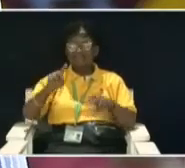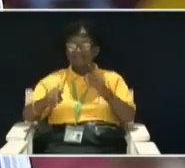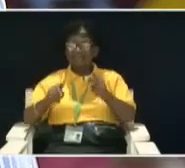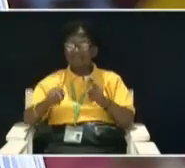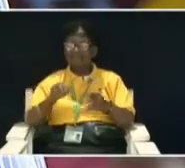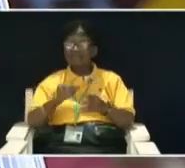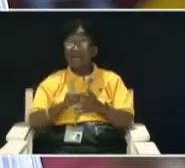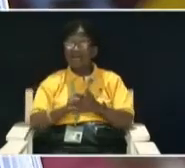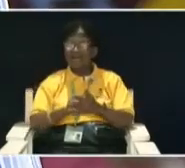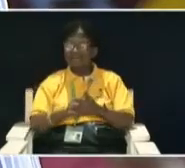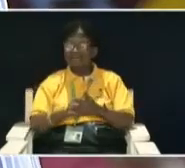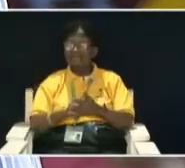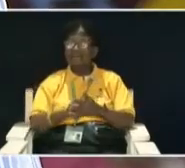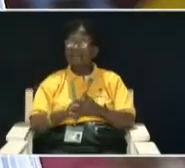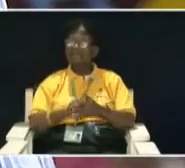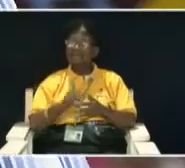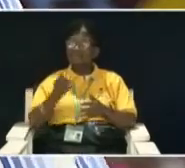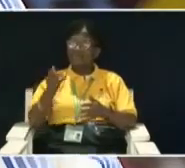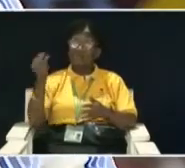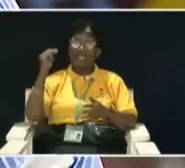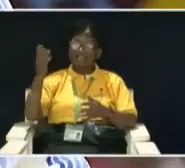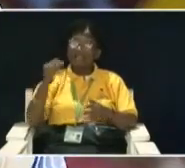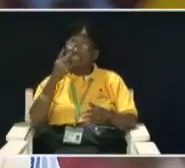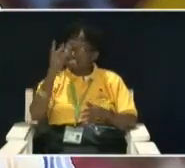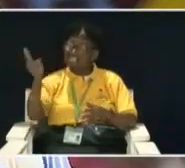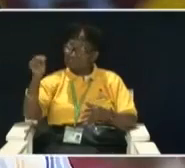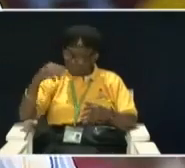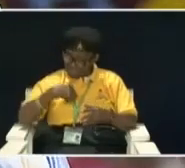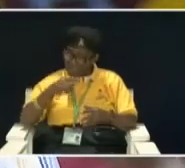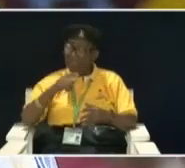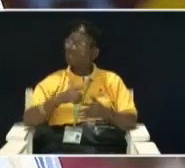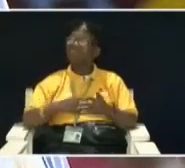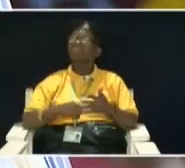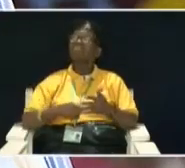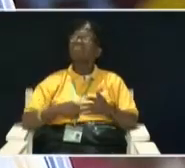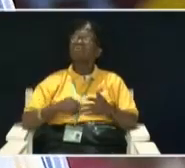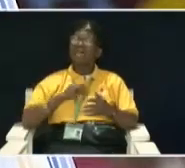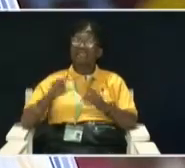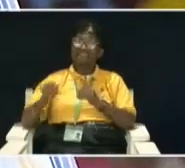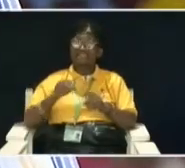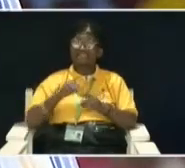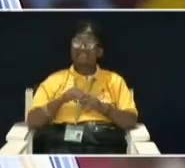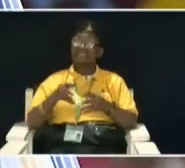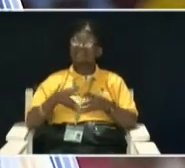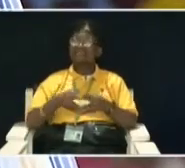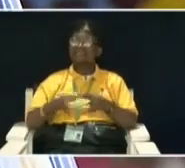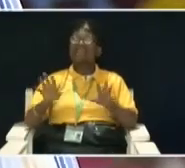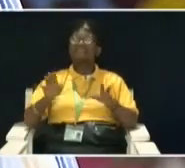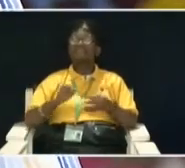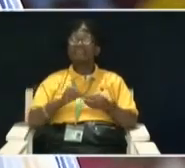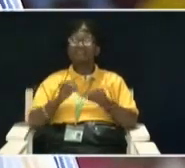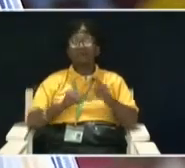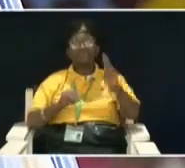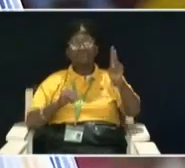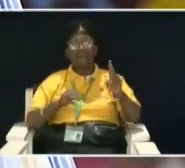gate number two. And they conducted their own security